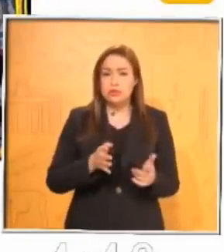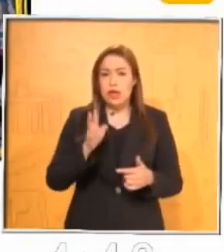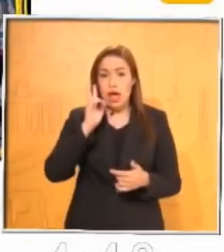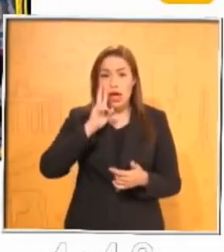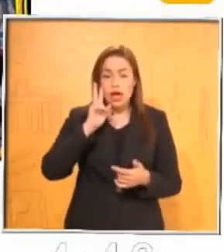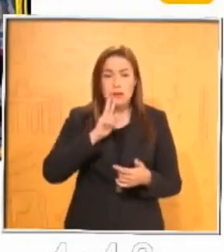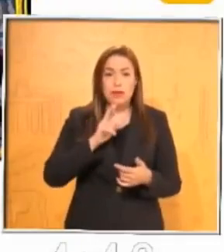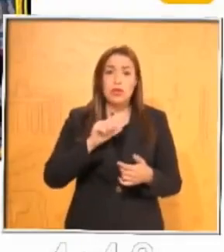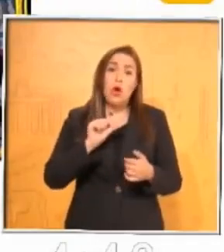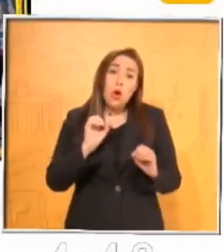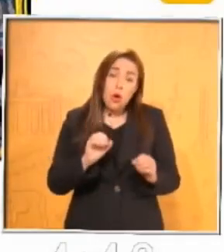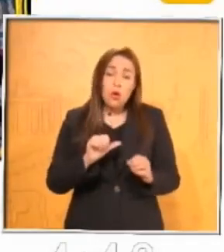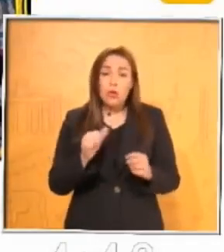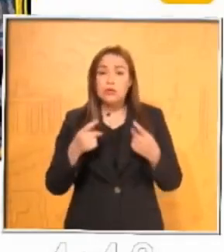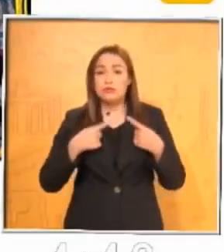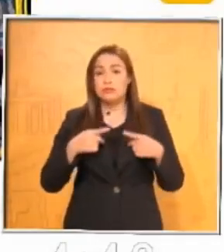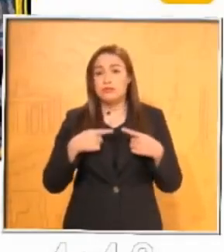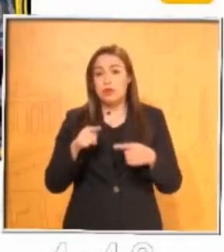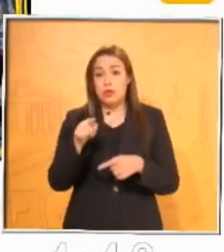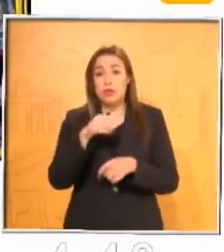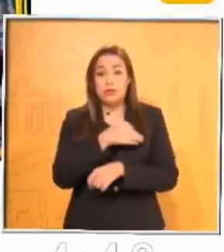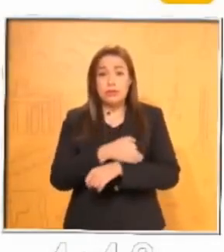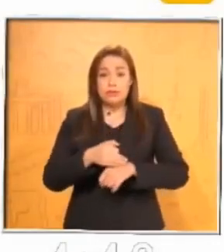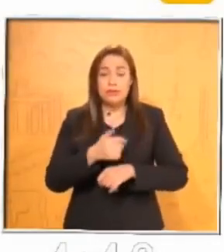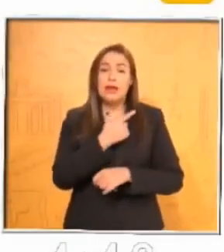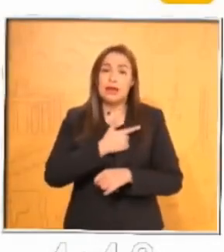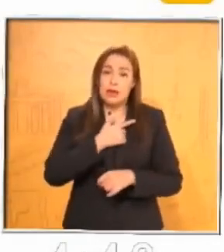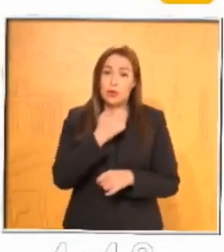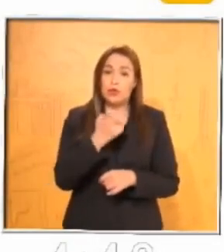someone in your family can enjoy this genre.